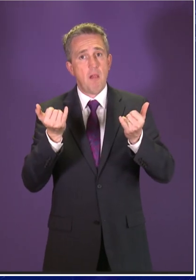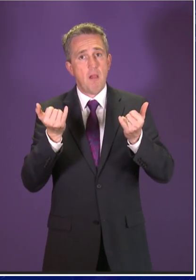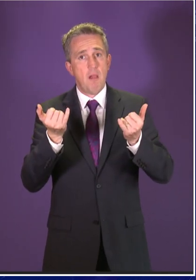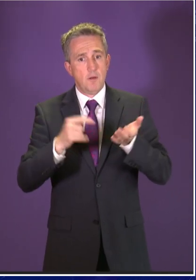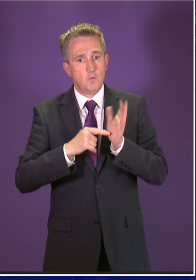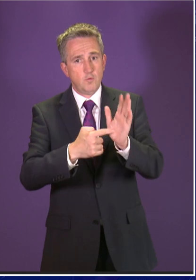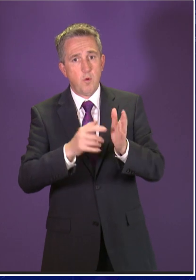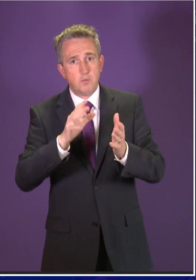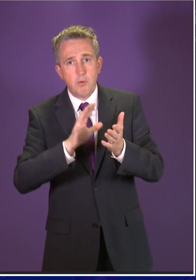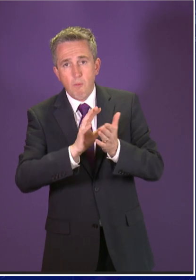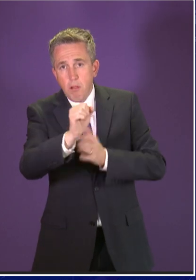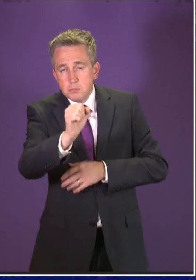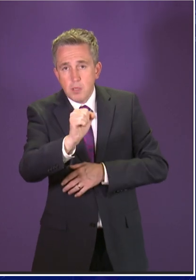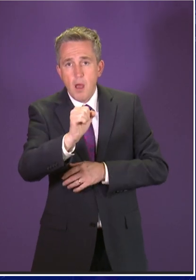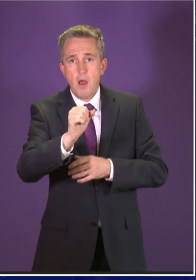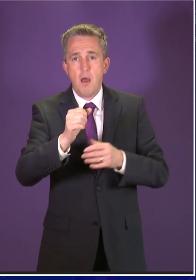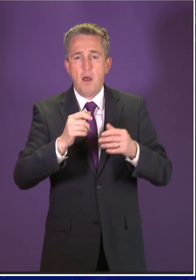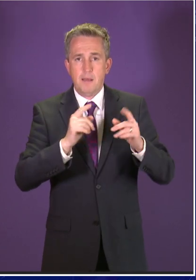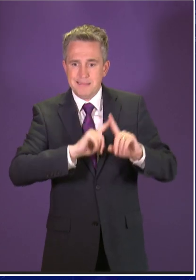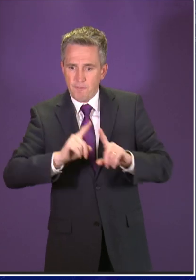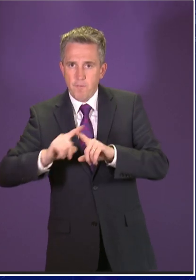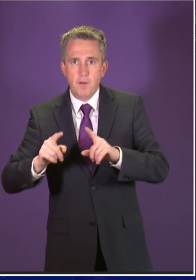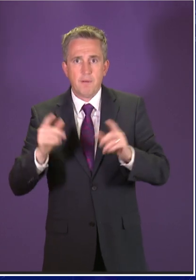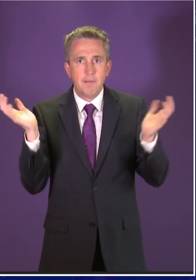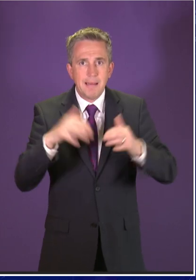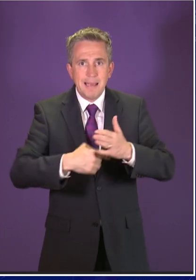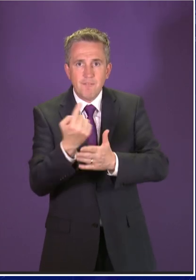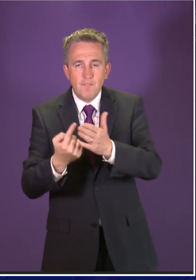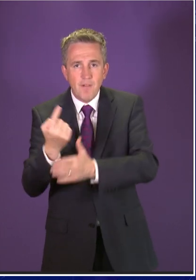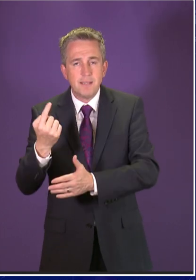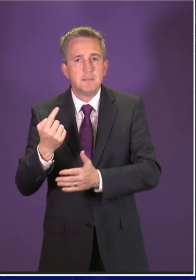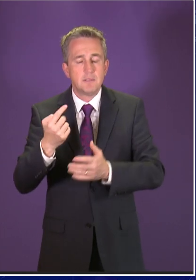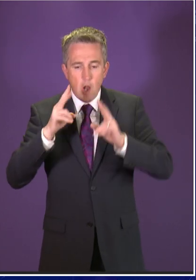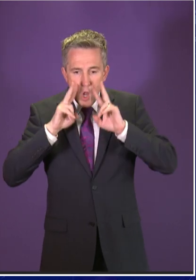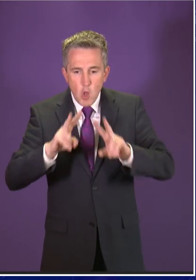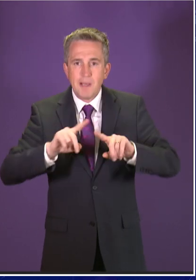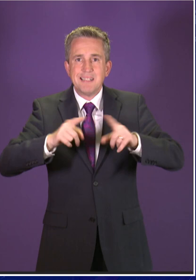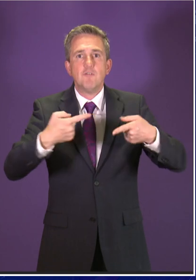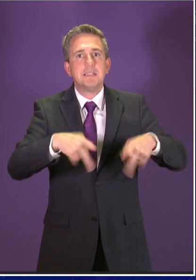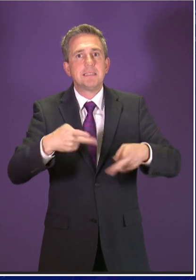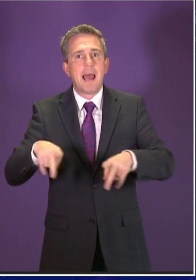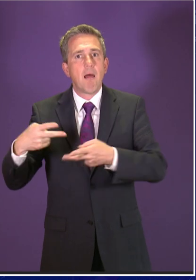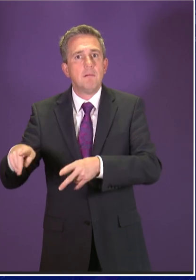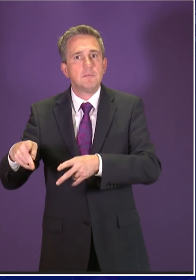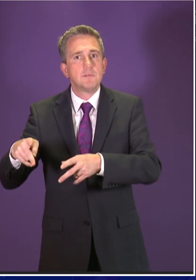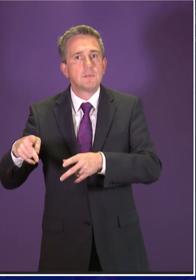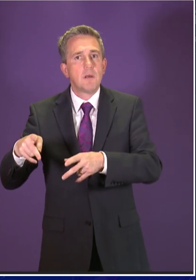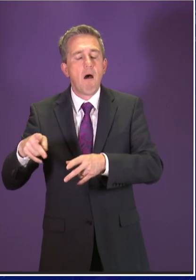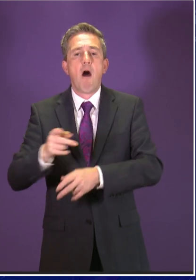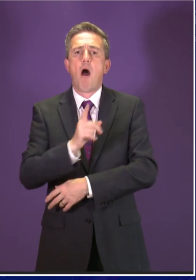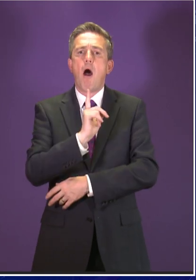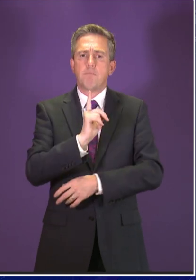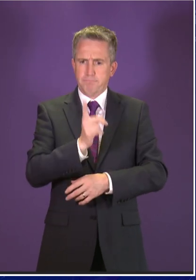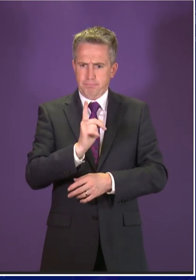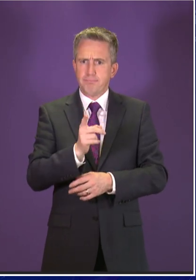culture, and through the various events and through exploring different styles, we actually see how interconnected we